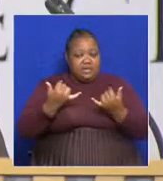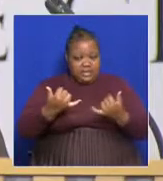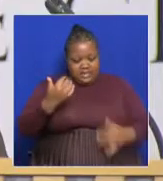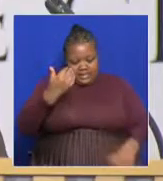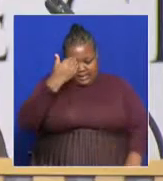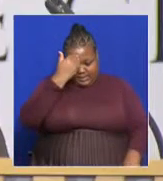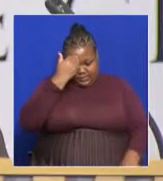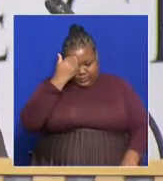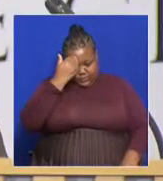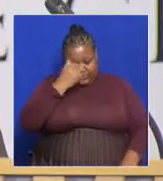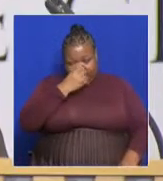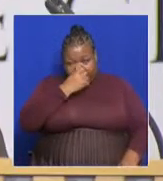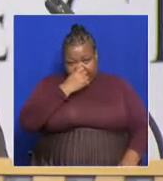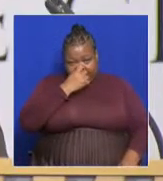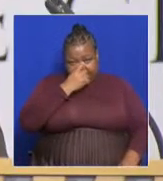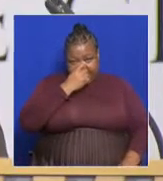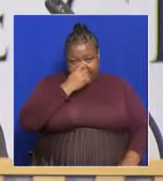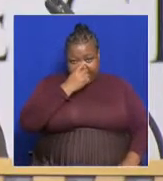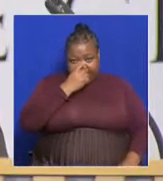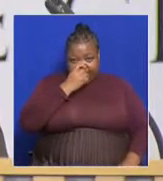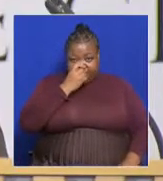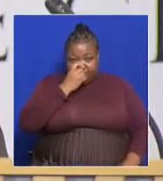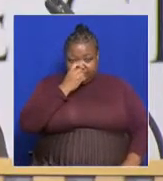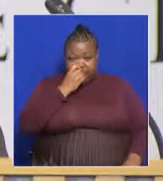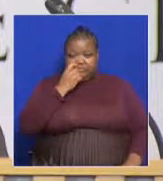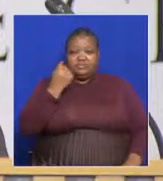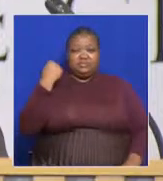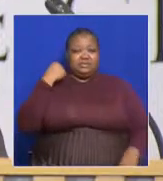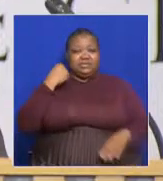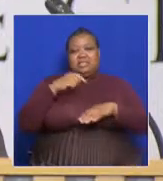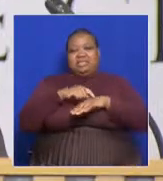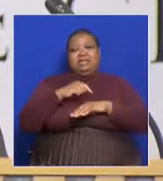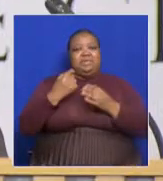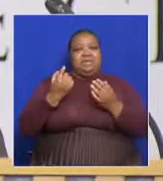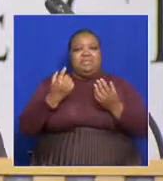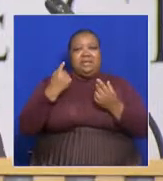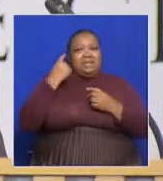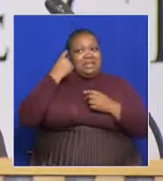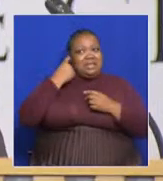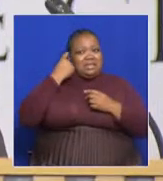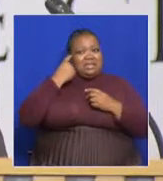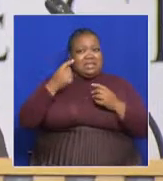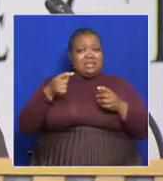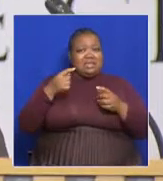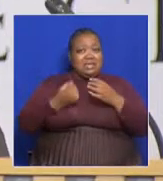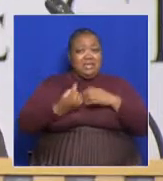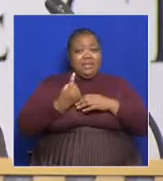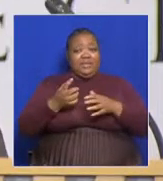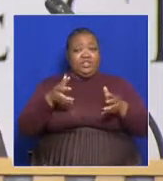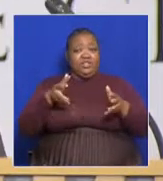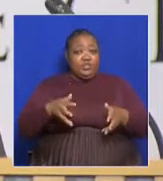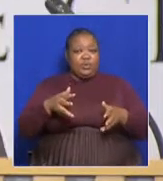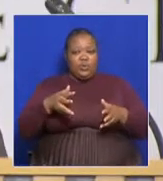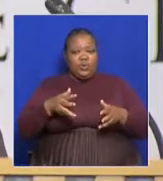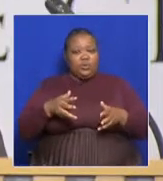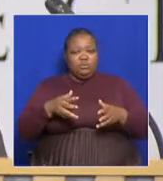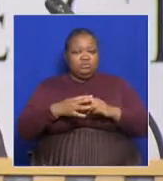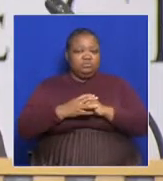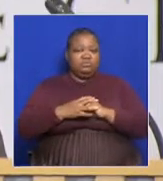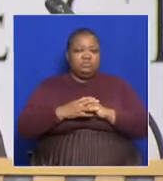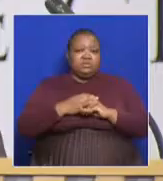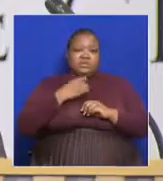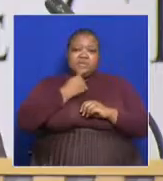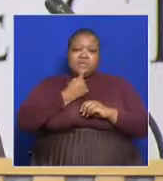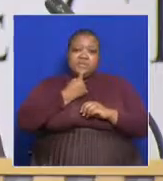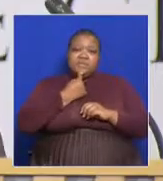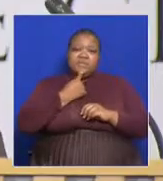that stage, I never suspected something of this nature would happen there. But yes, I will shoulder some of the blame, and